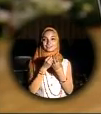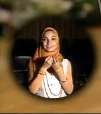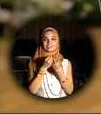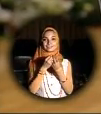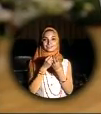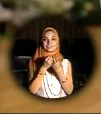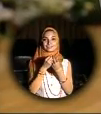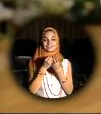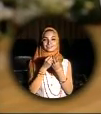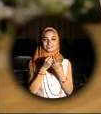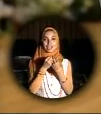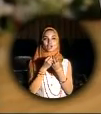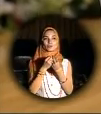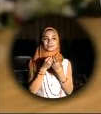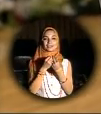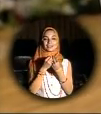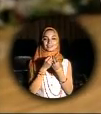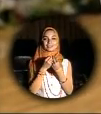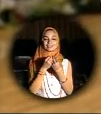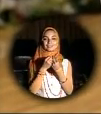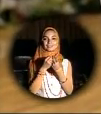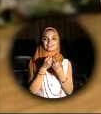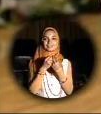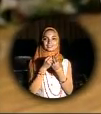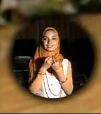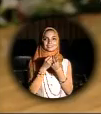Romina is a disabled person.